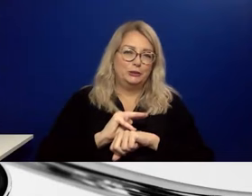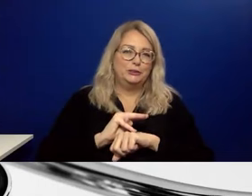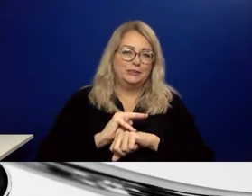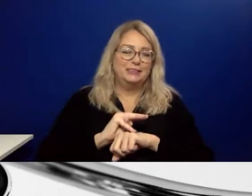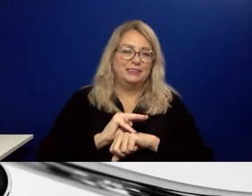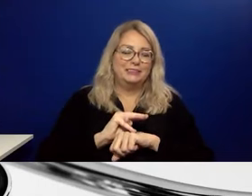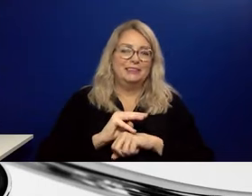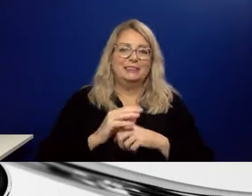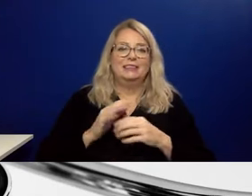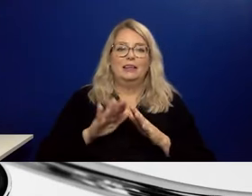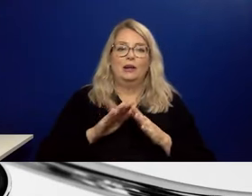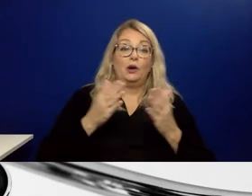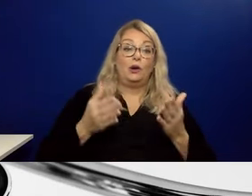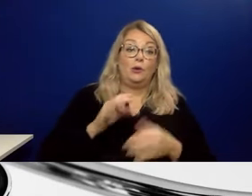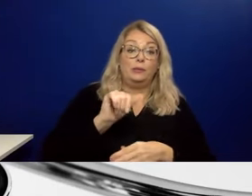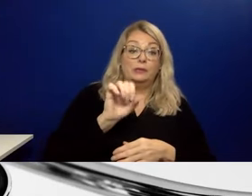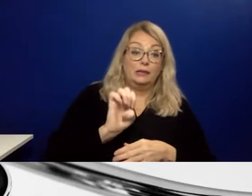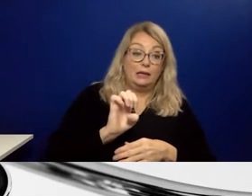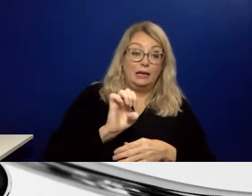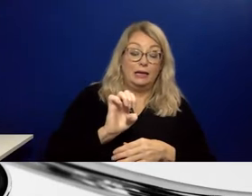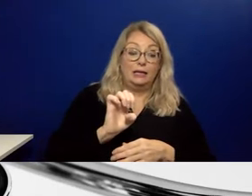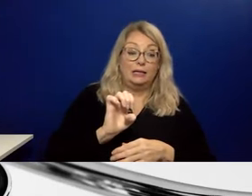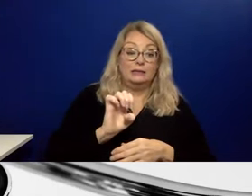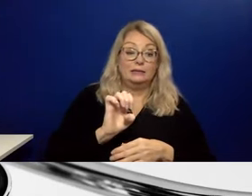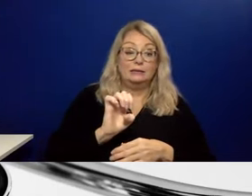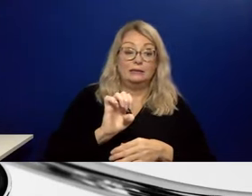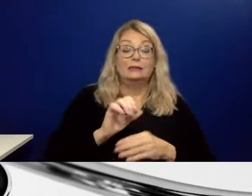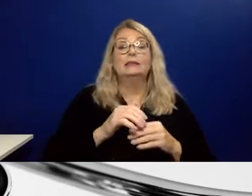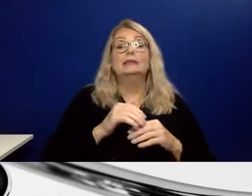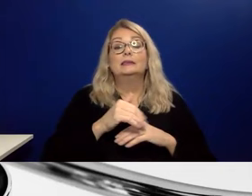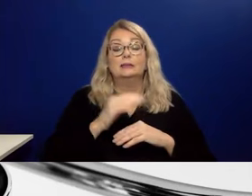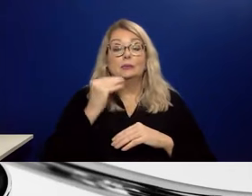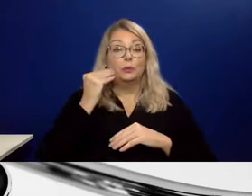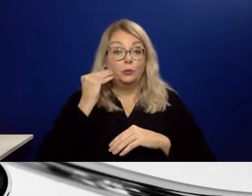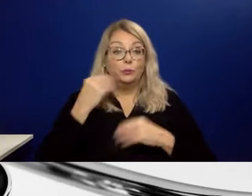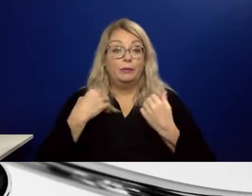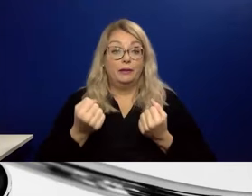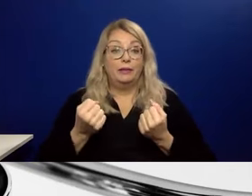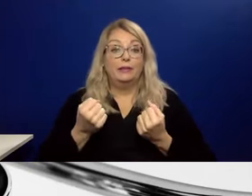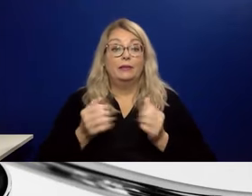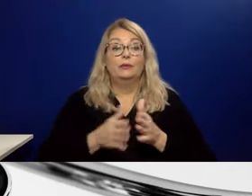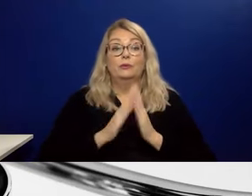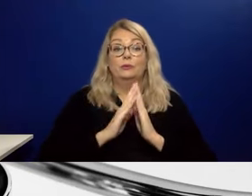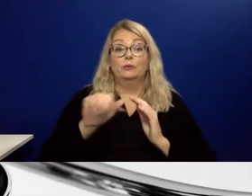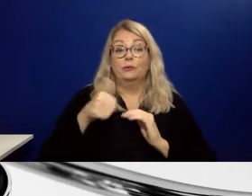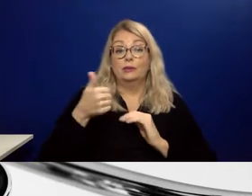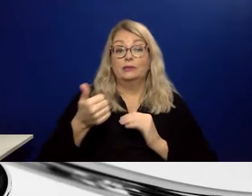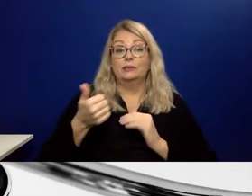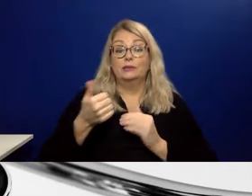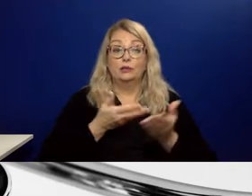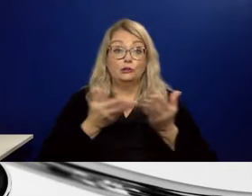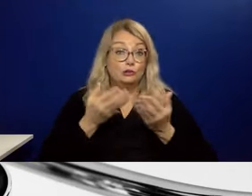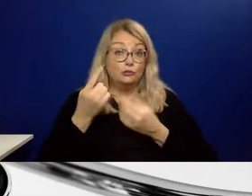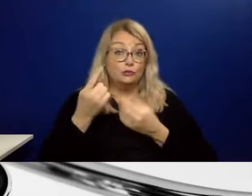the case, admit the patient to home health. They might request then other services, ask the doctor to send out, you know, a